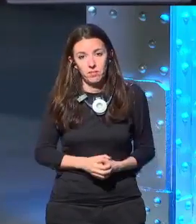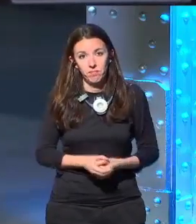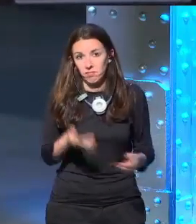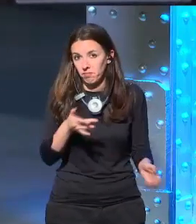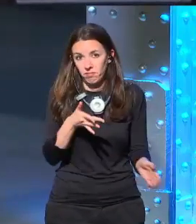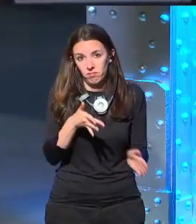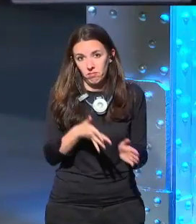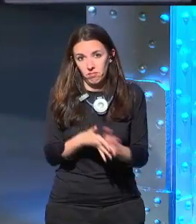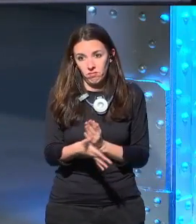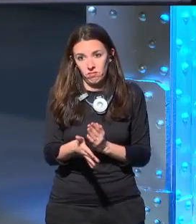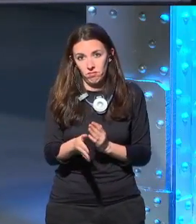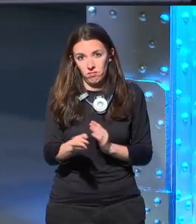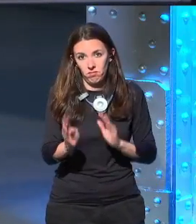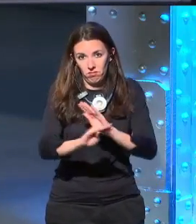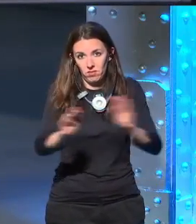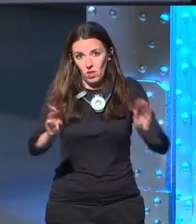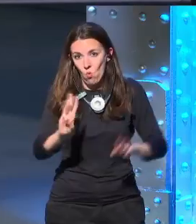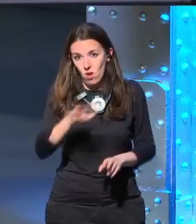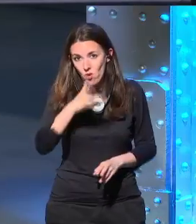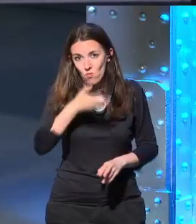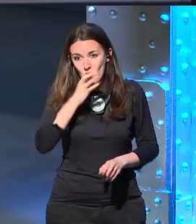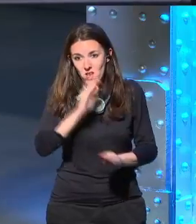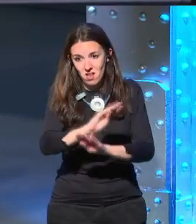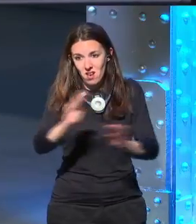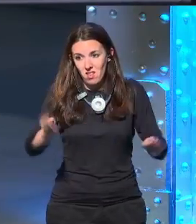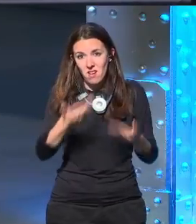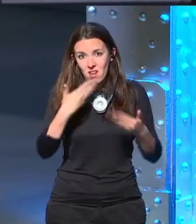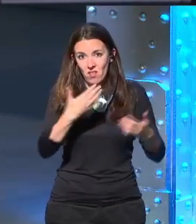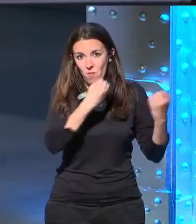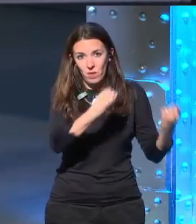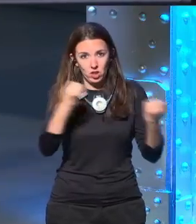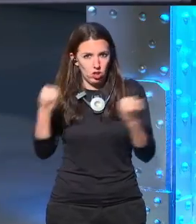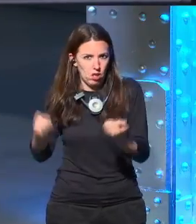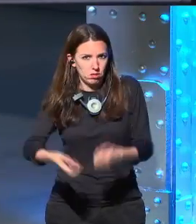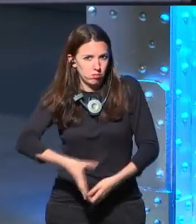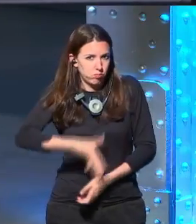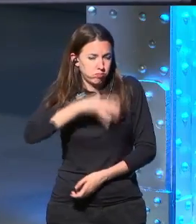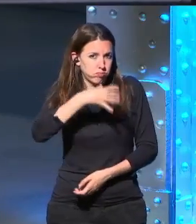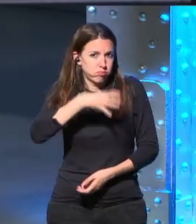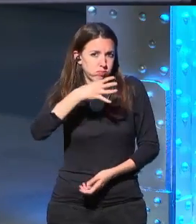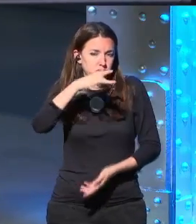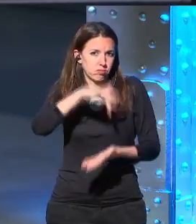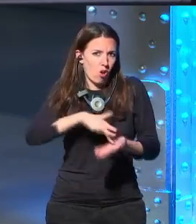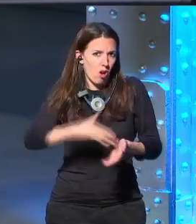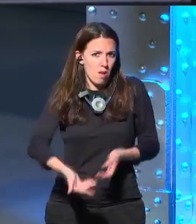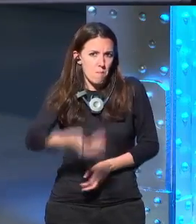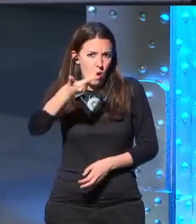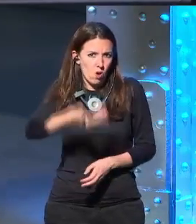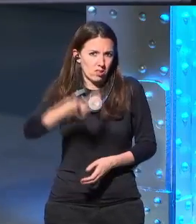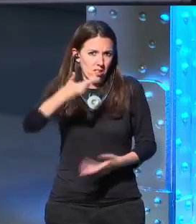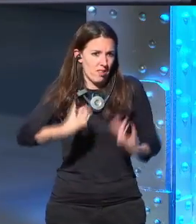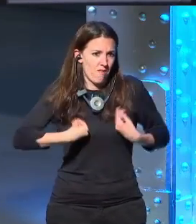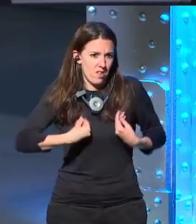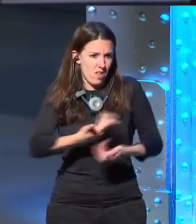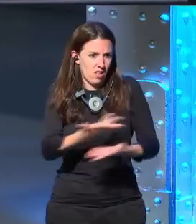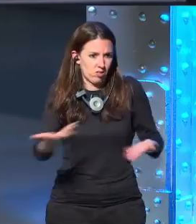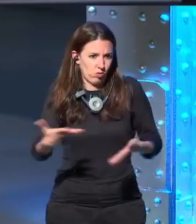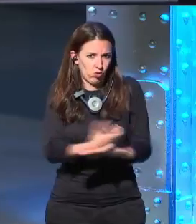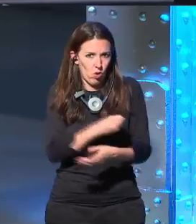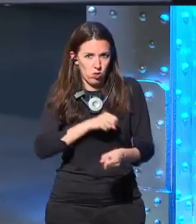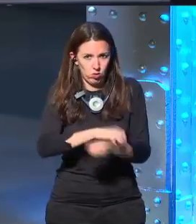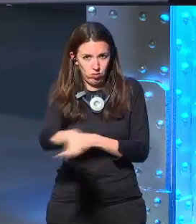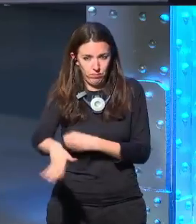do things together, and that's the call that Walter's doing with these characters, huge personalities that have